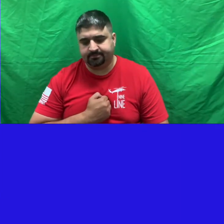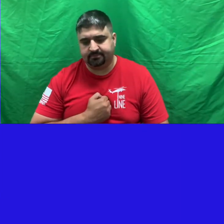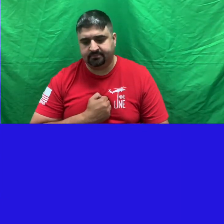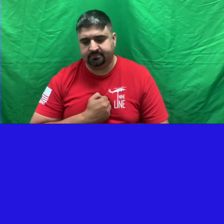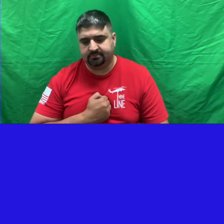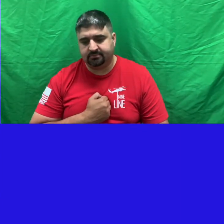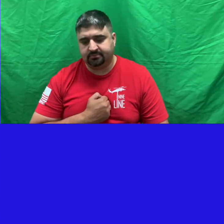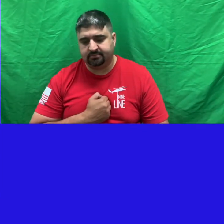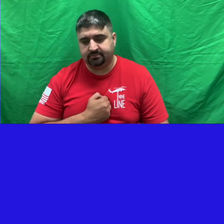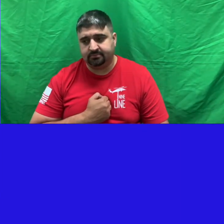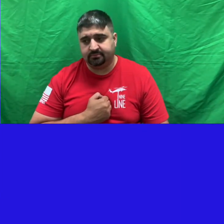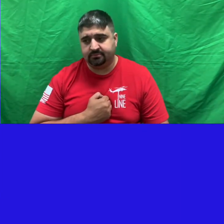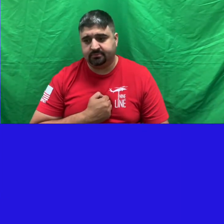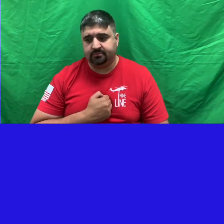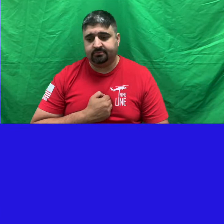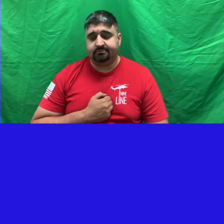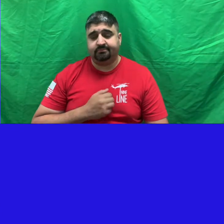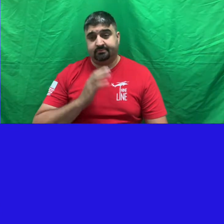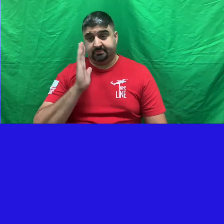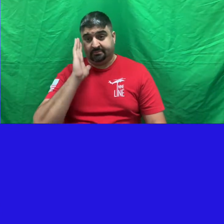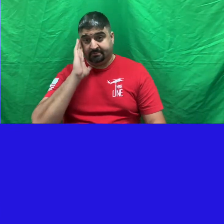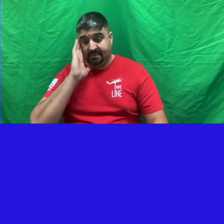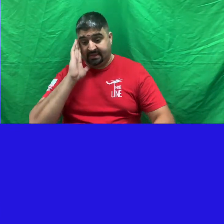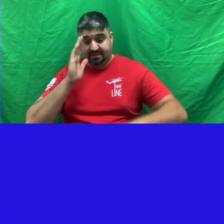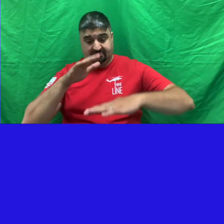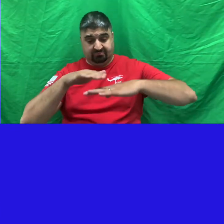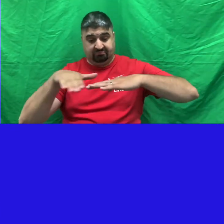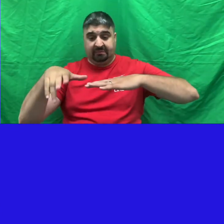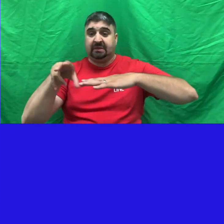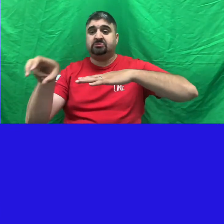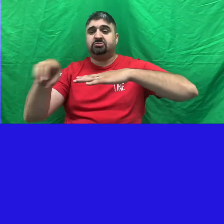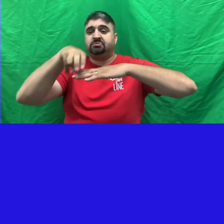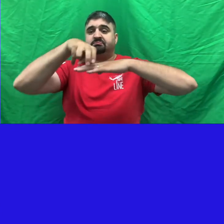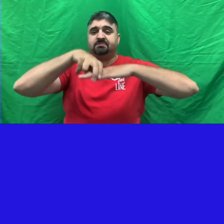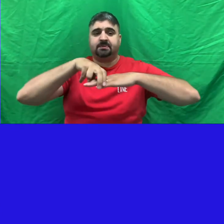Toad sat on the edge of his bed.